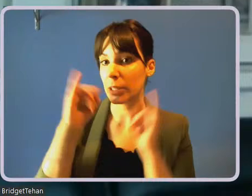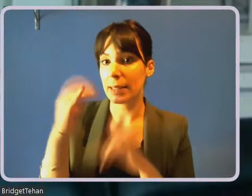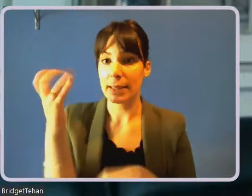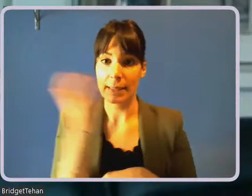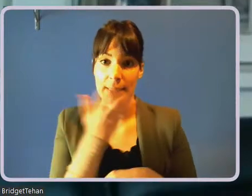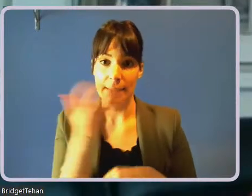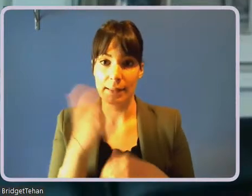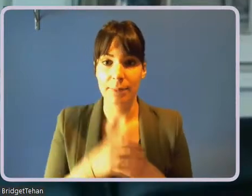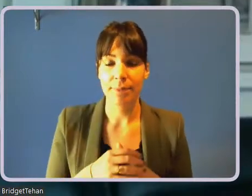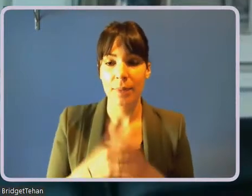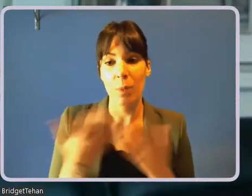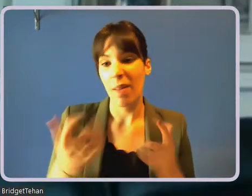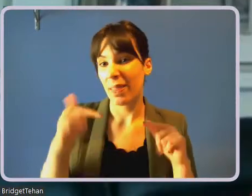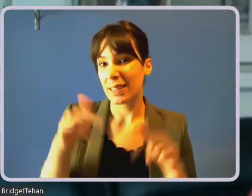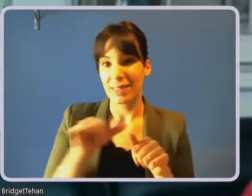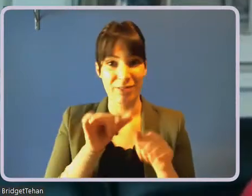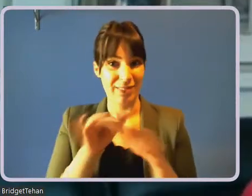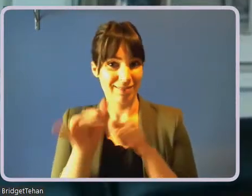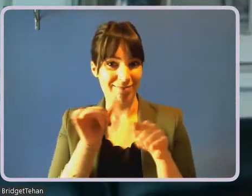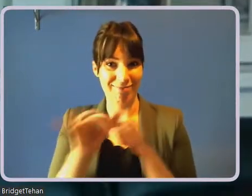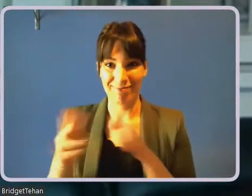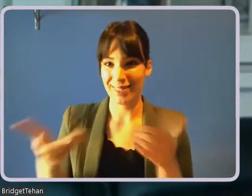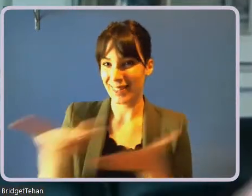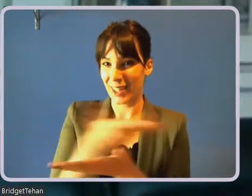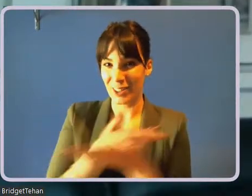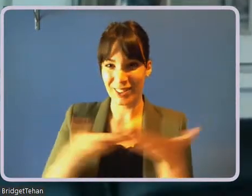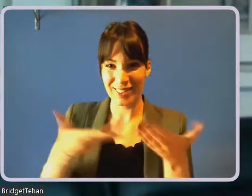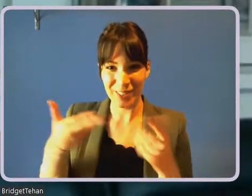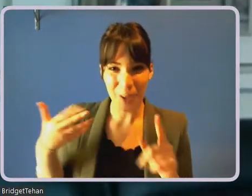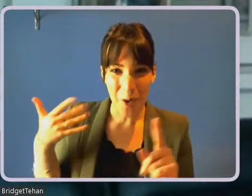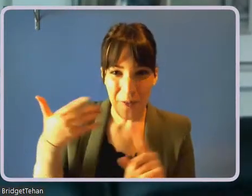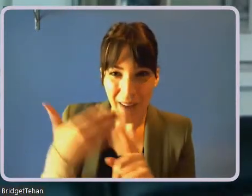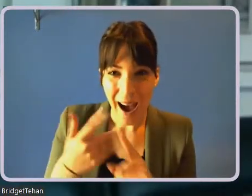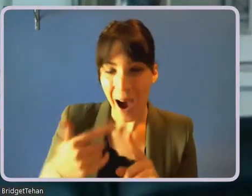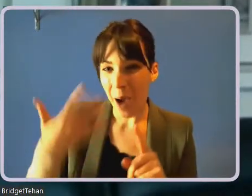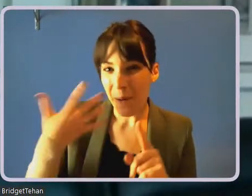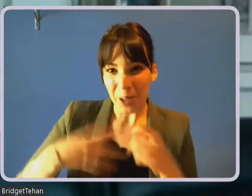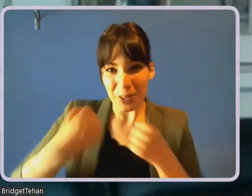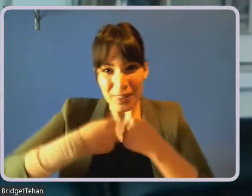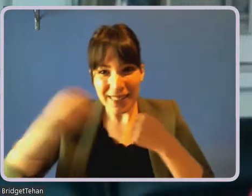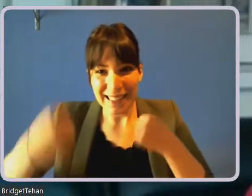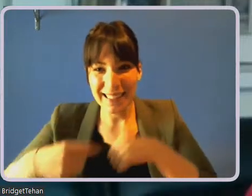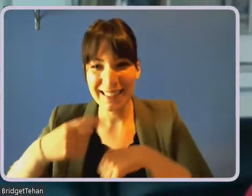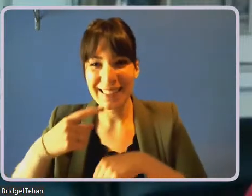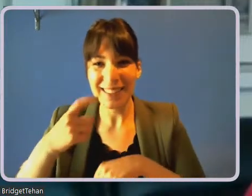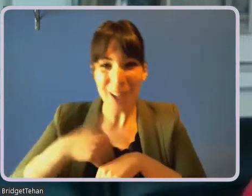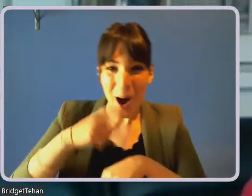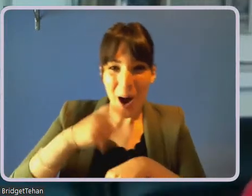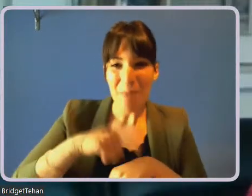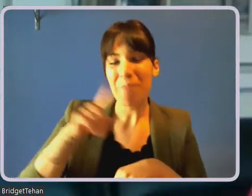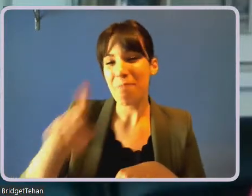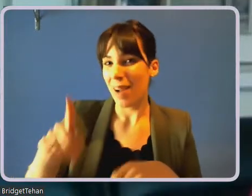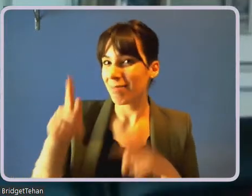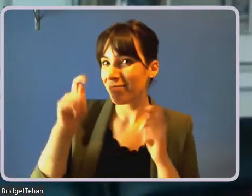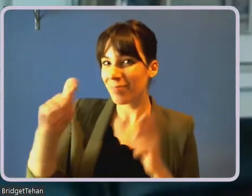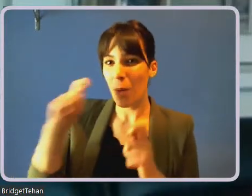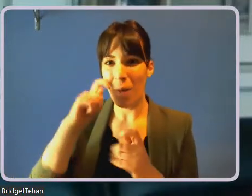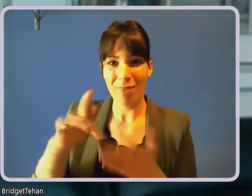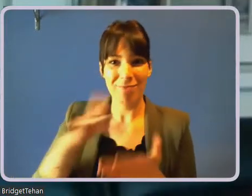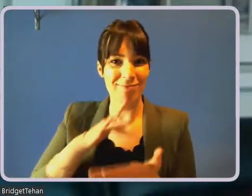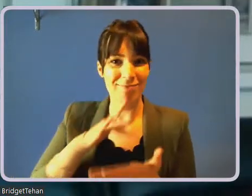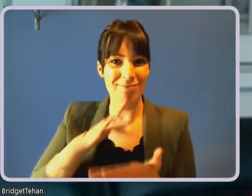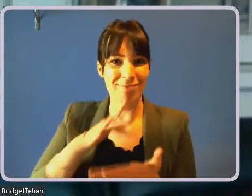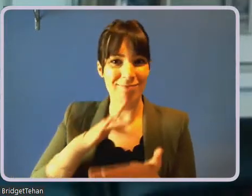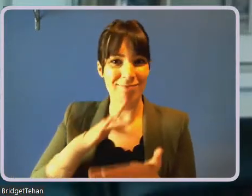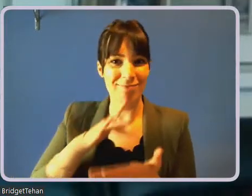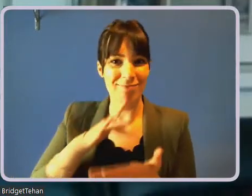us to talk for the rest of the afternoon, but we will run out of time if we're not careful. I'm really keen